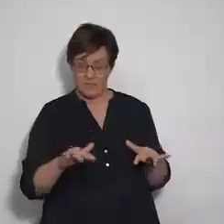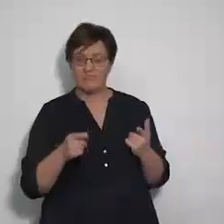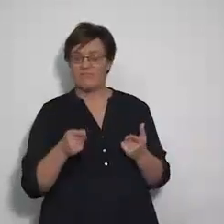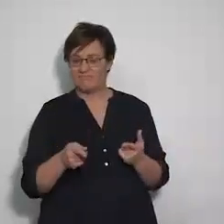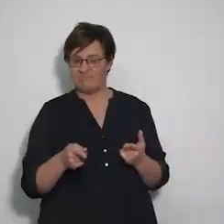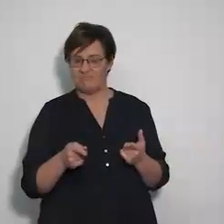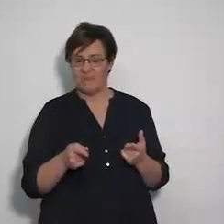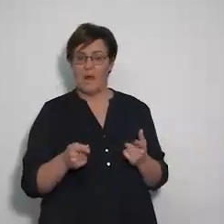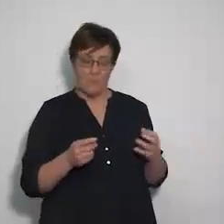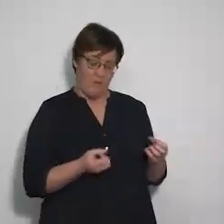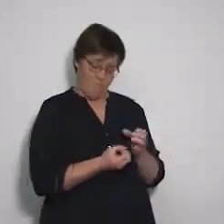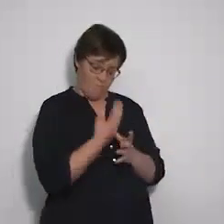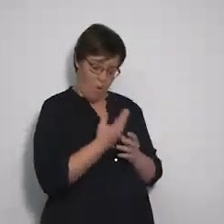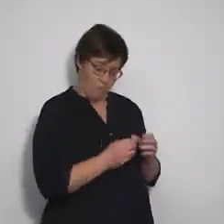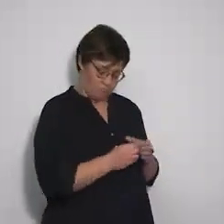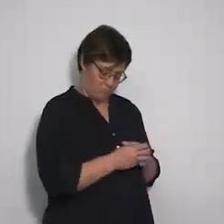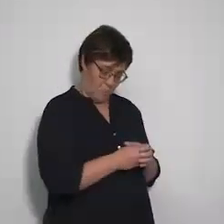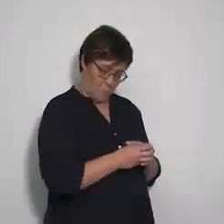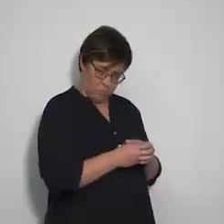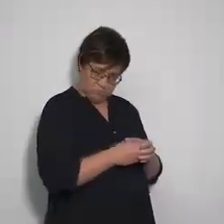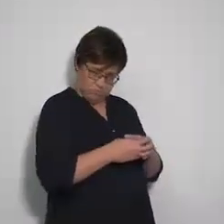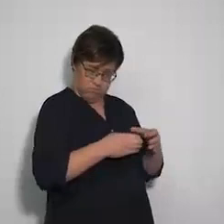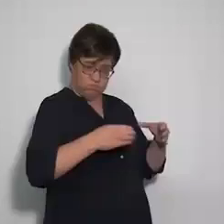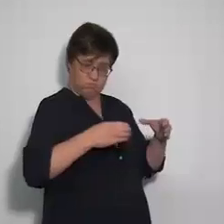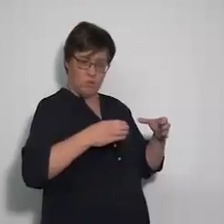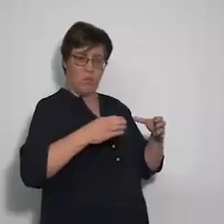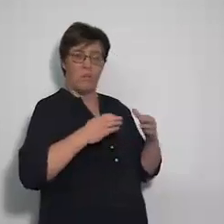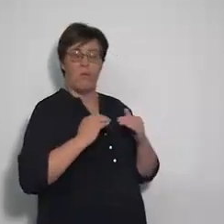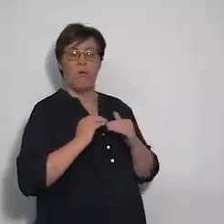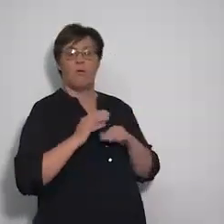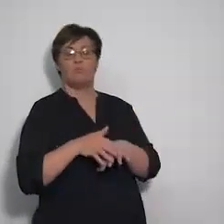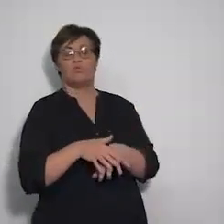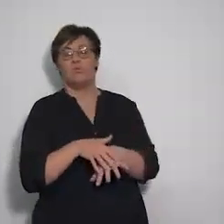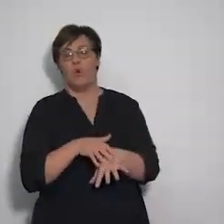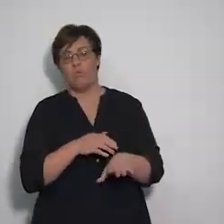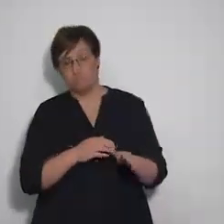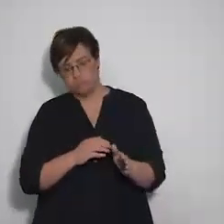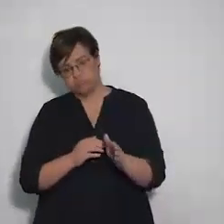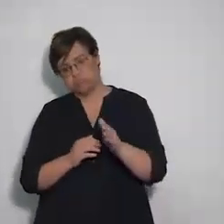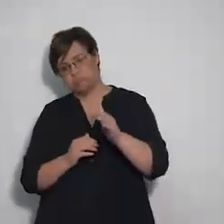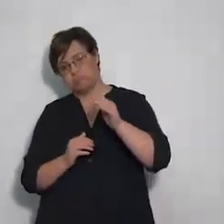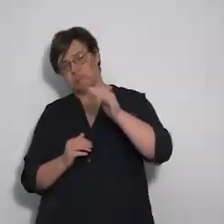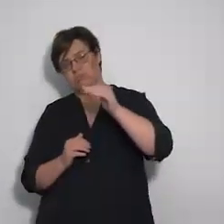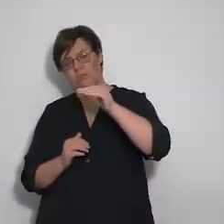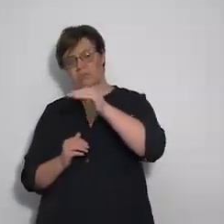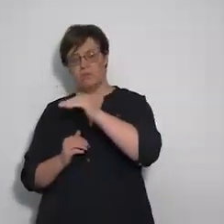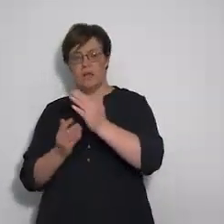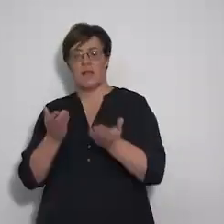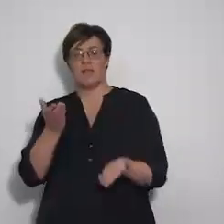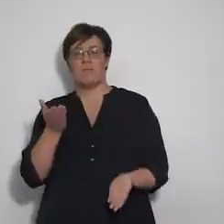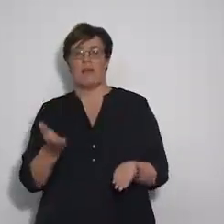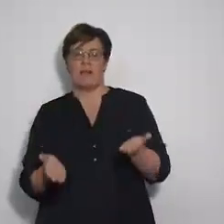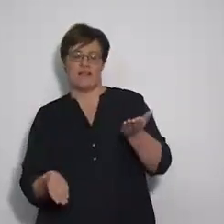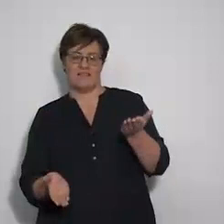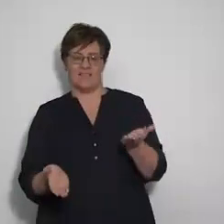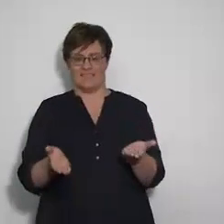population eventually, so it was growing very fast, it's now going to slow down, and it's going to enter